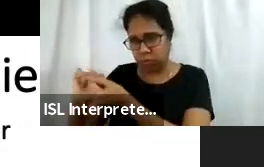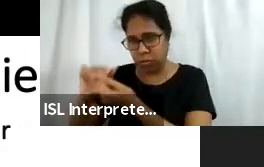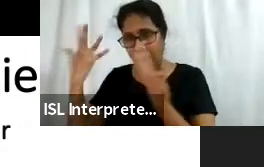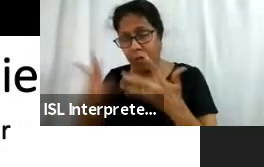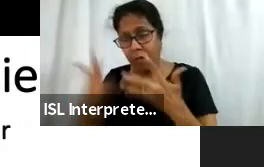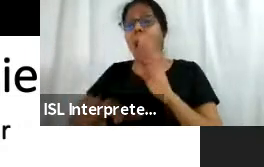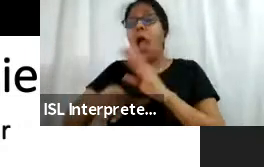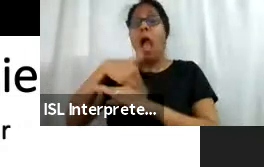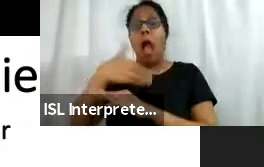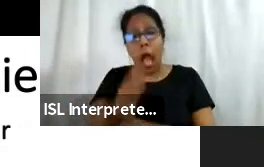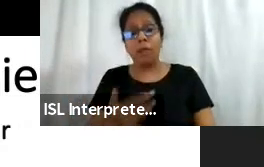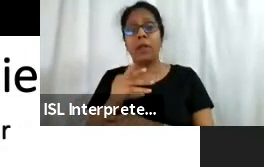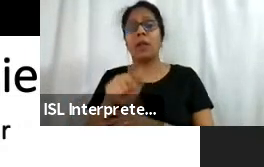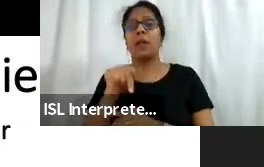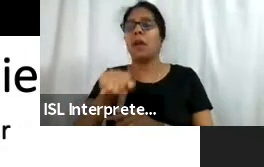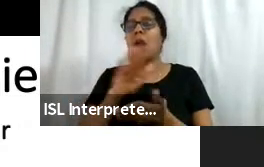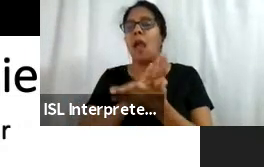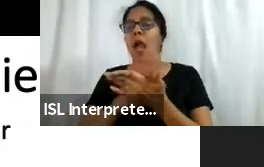hypochlorite solution.